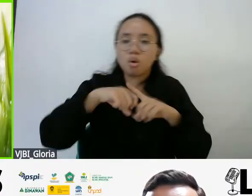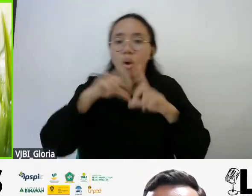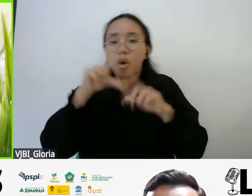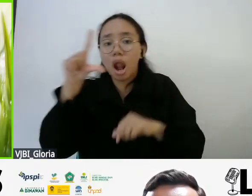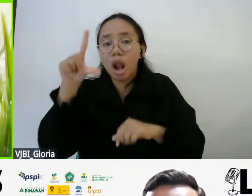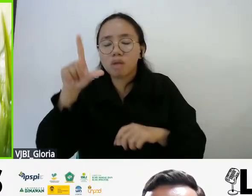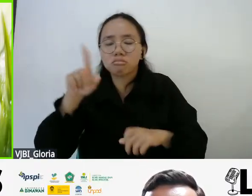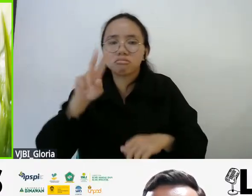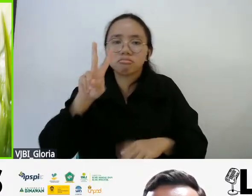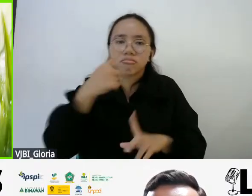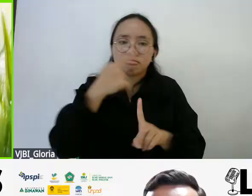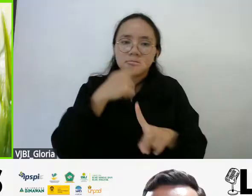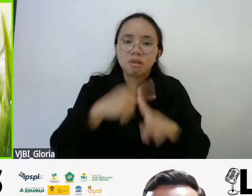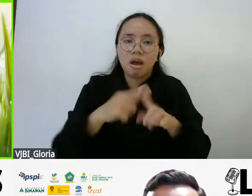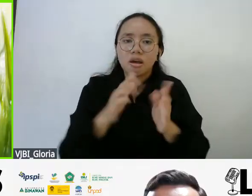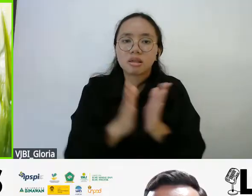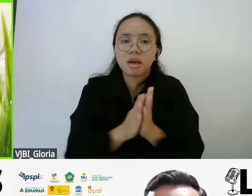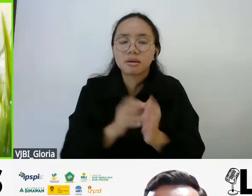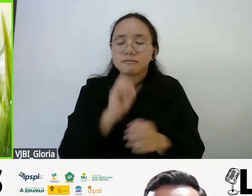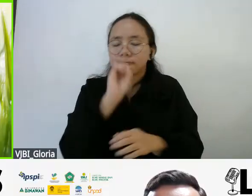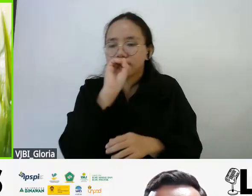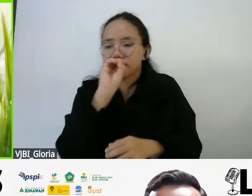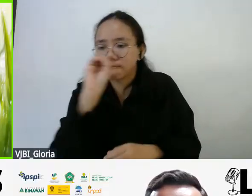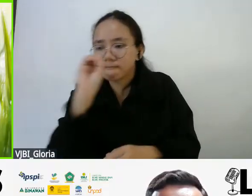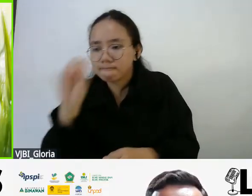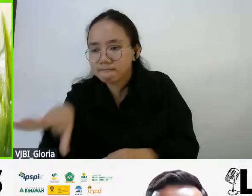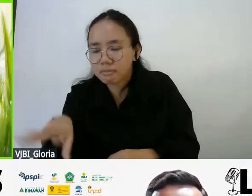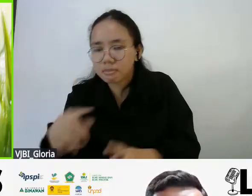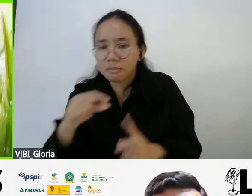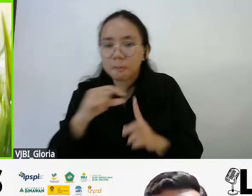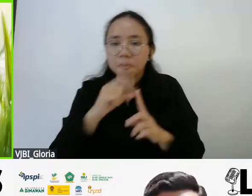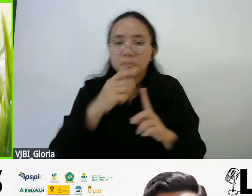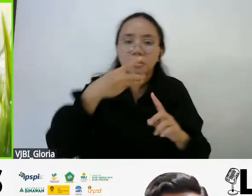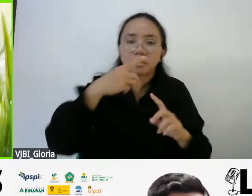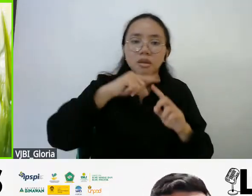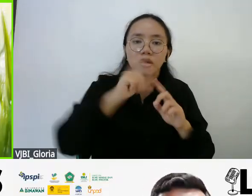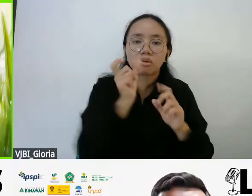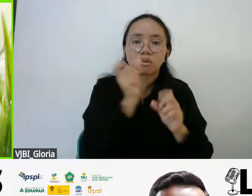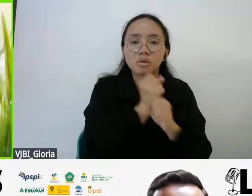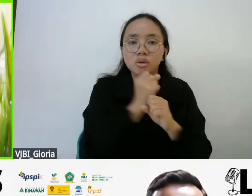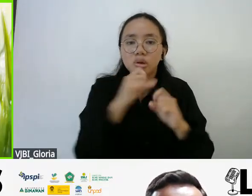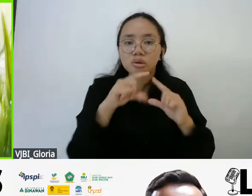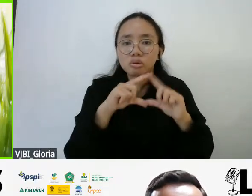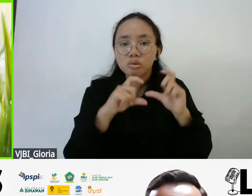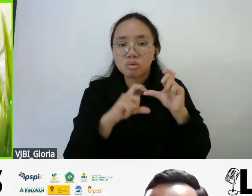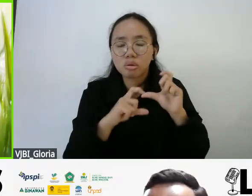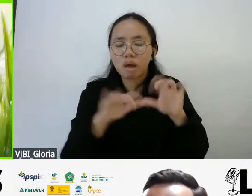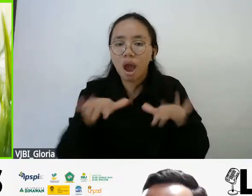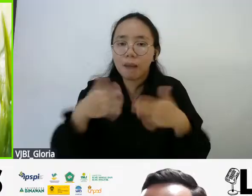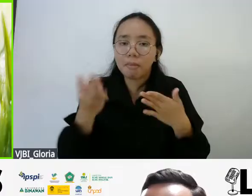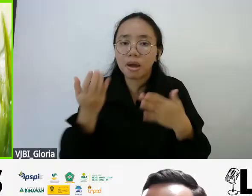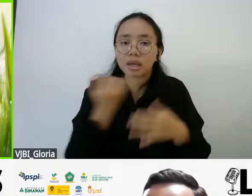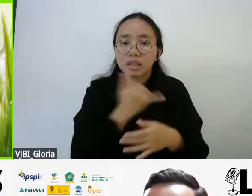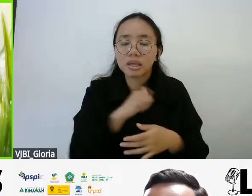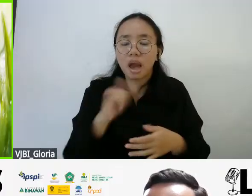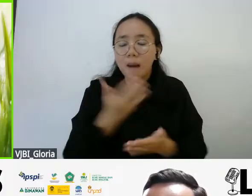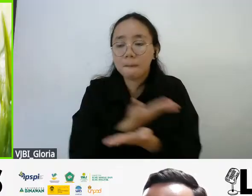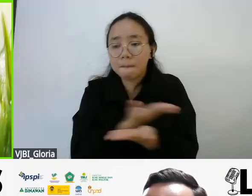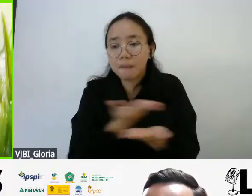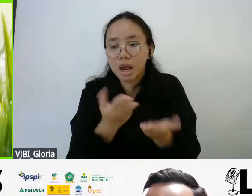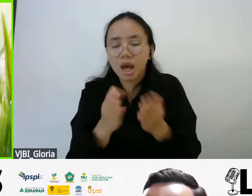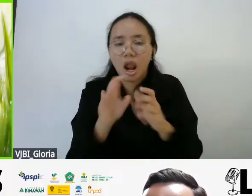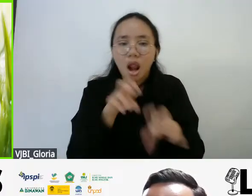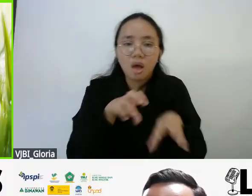disabilities. In our state, fortunately, we're lucky. We have a governor who is